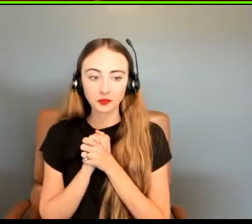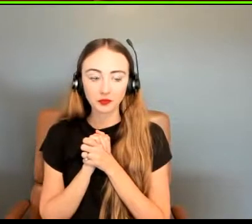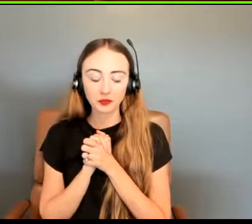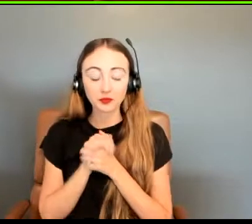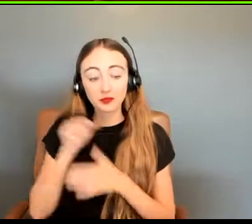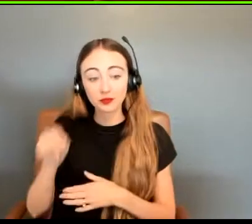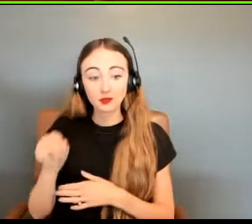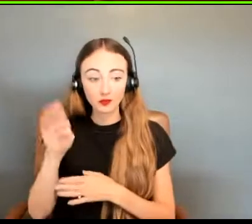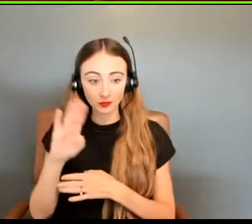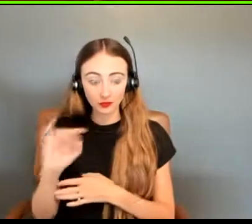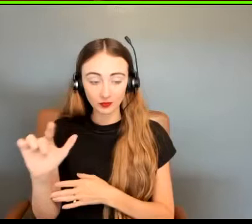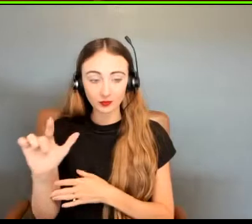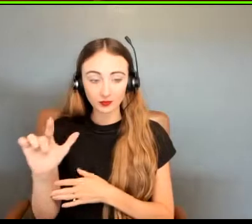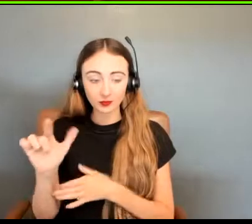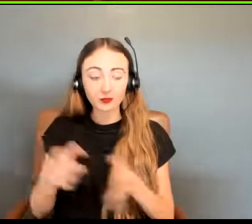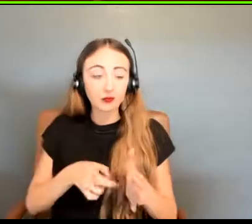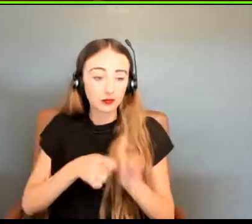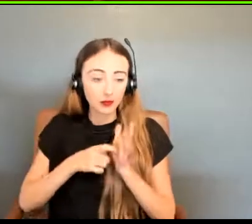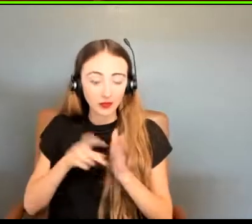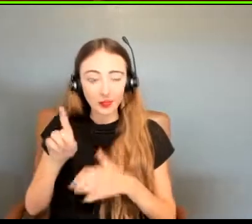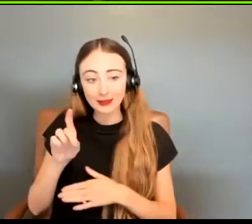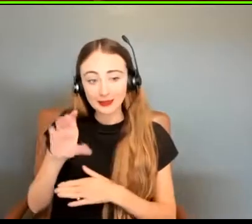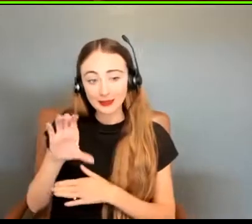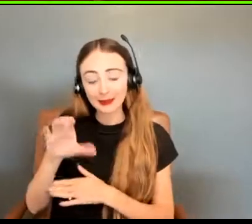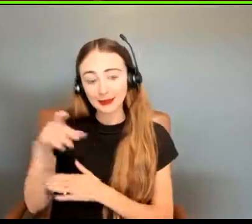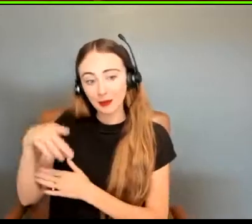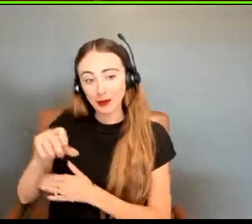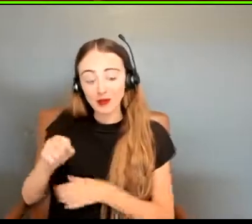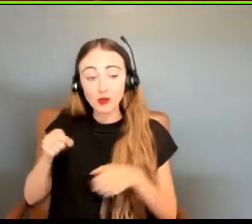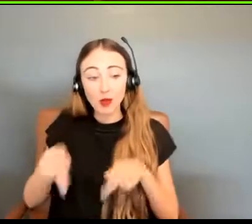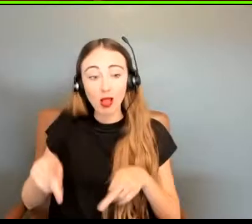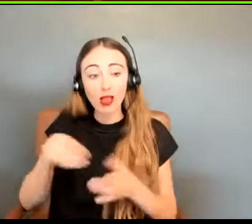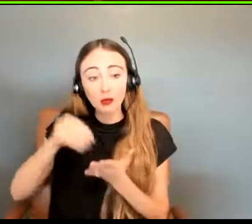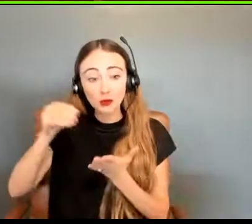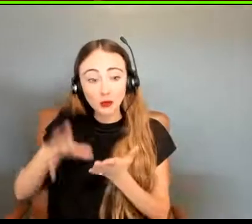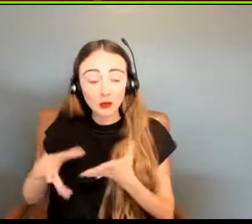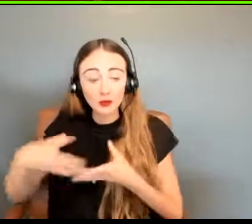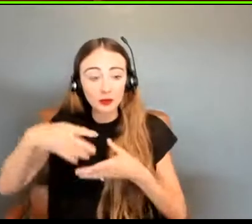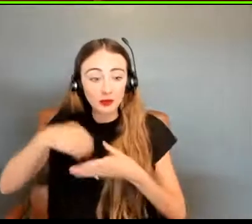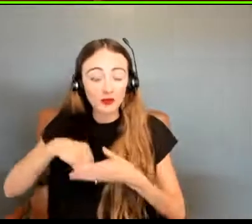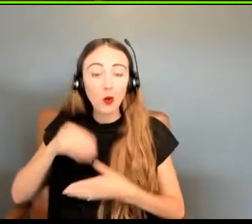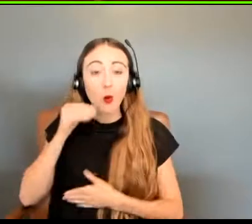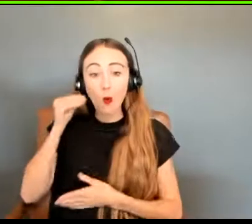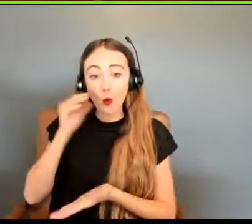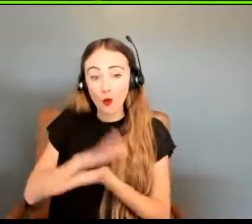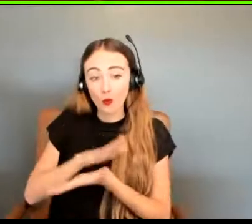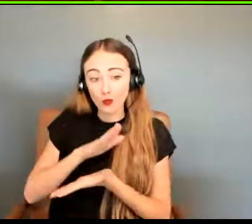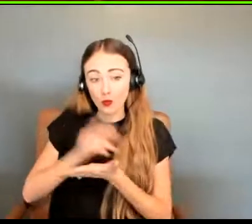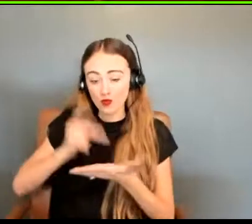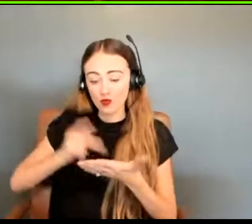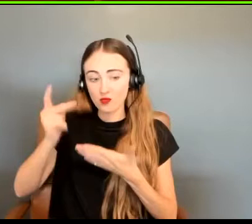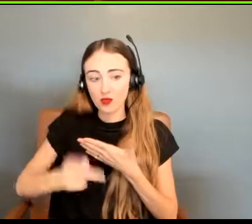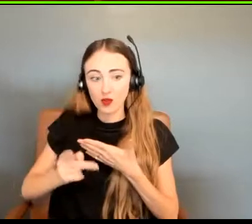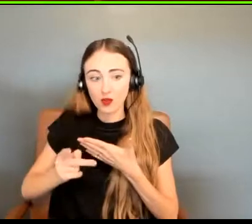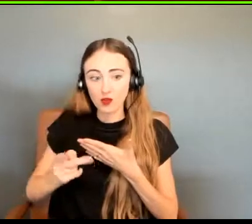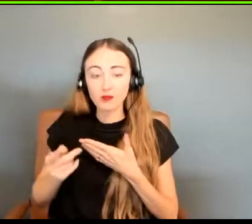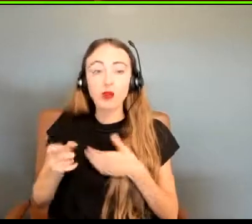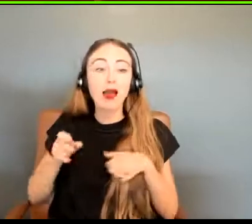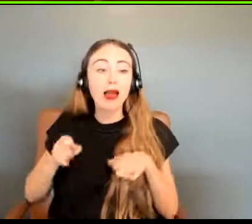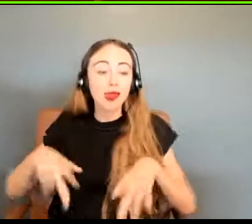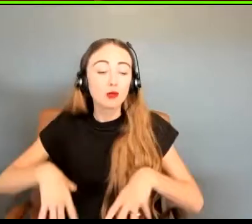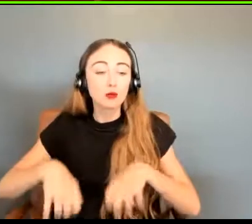This bill would require DCPS to allow students participating in a homeschool program to sit for an advanced placement